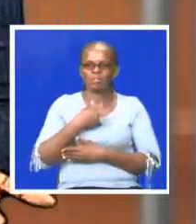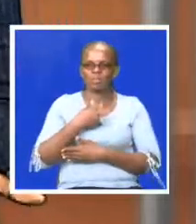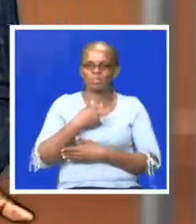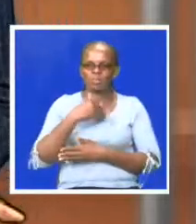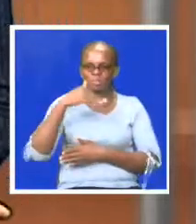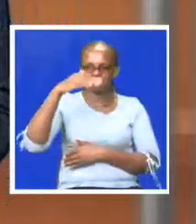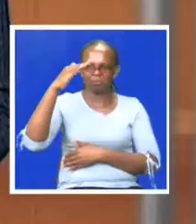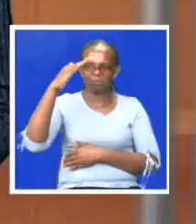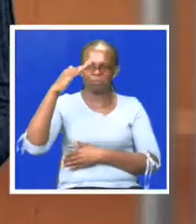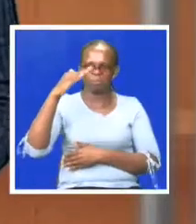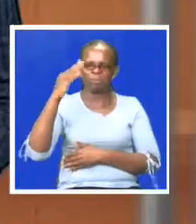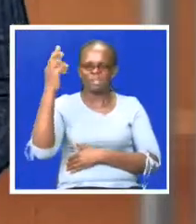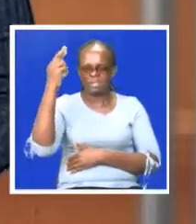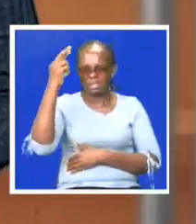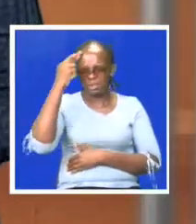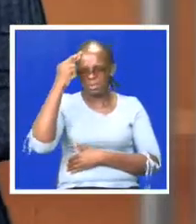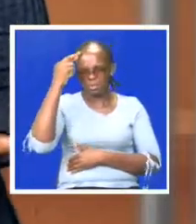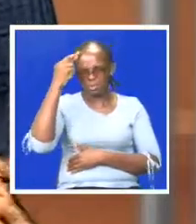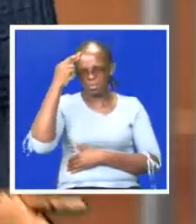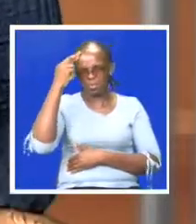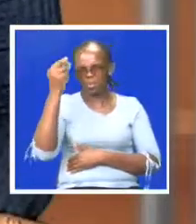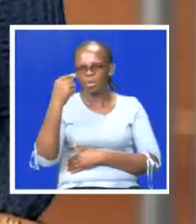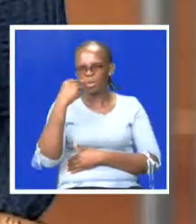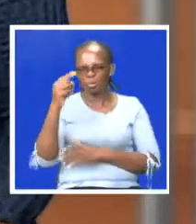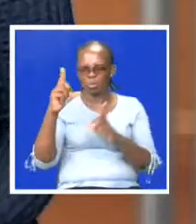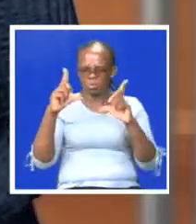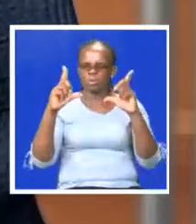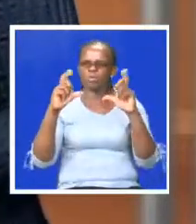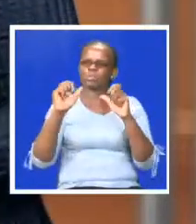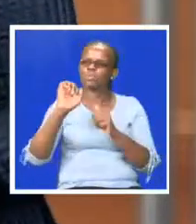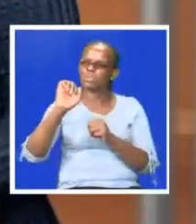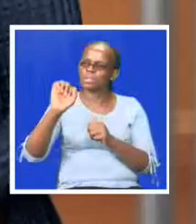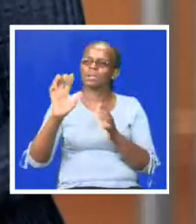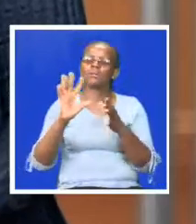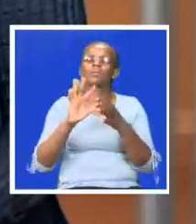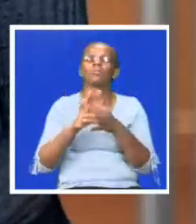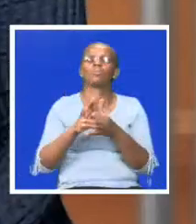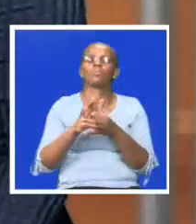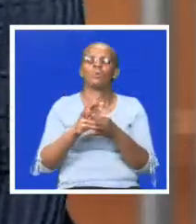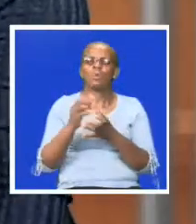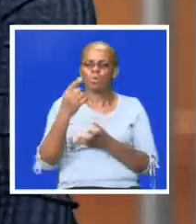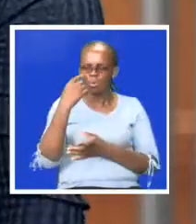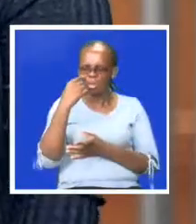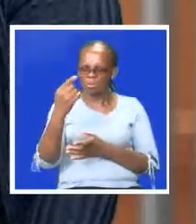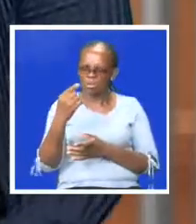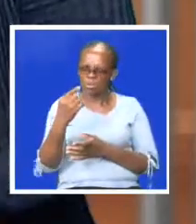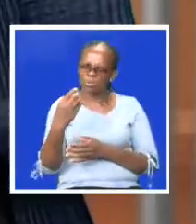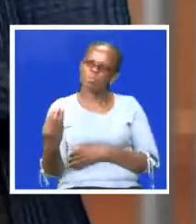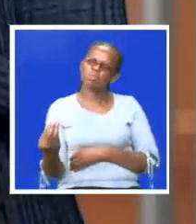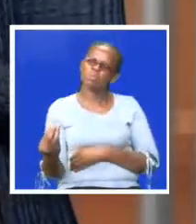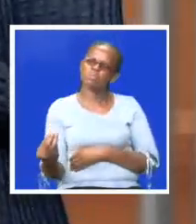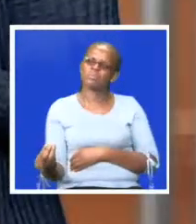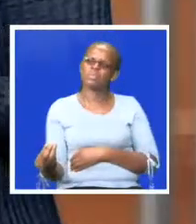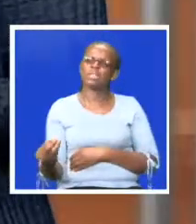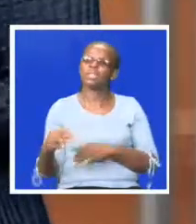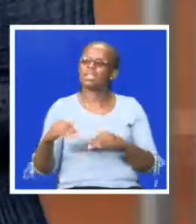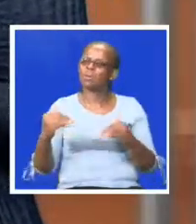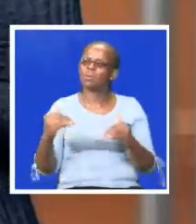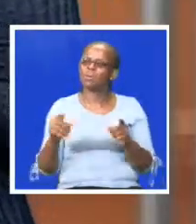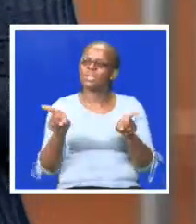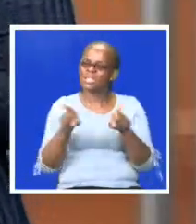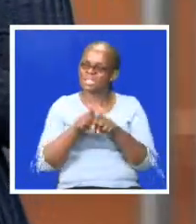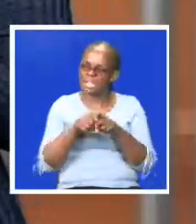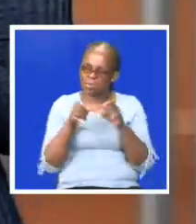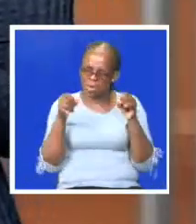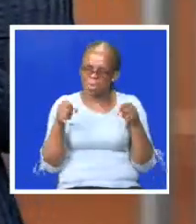time, maybe when you see your pictures, your photos at home, you can see that you were so young, you were a very tiny